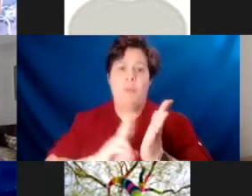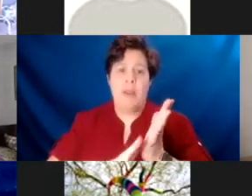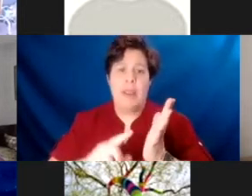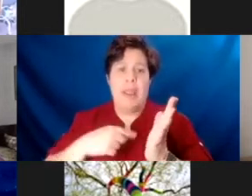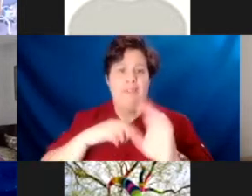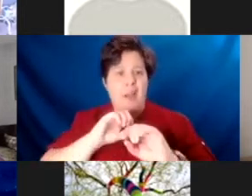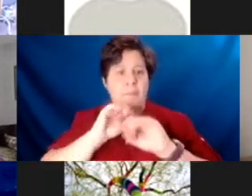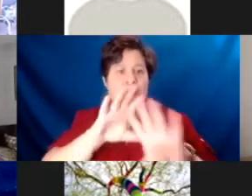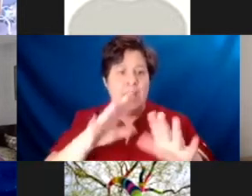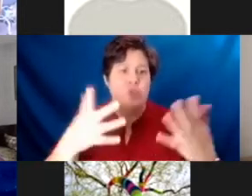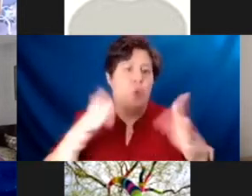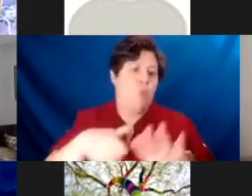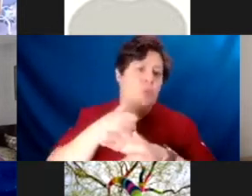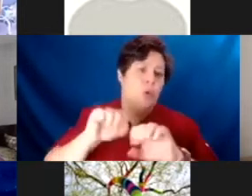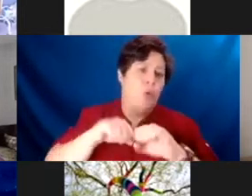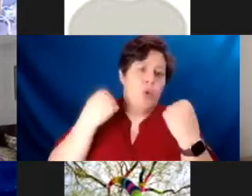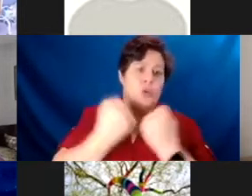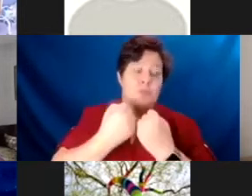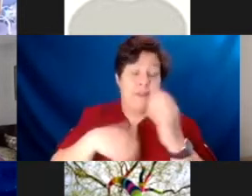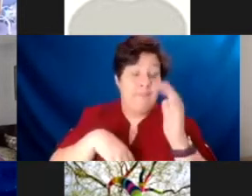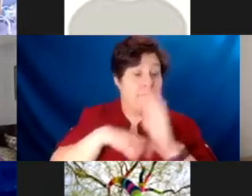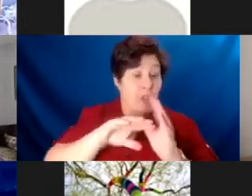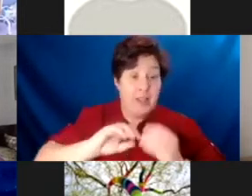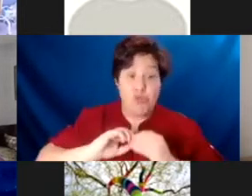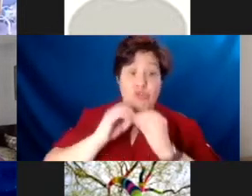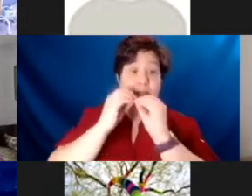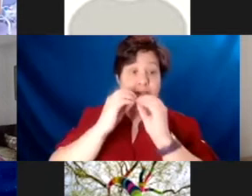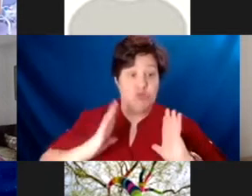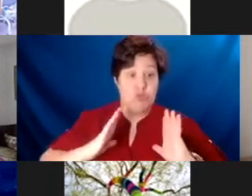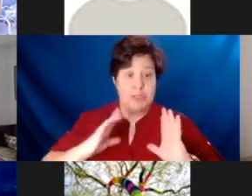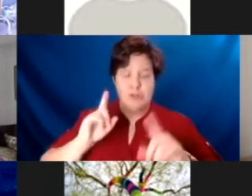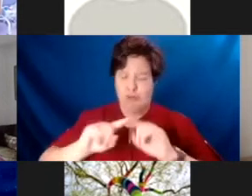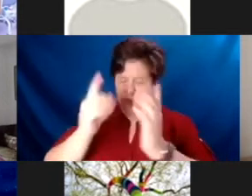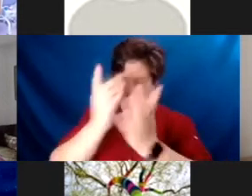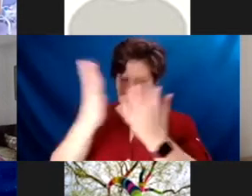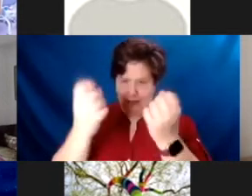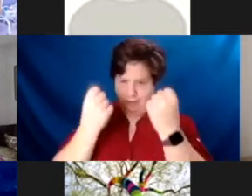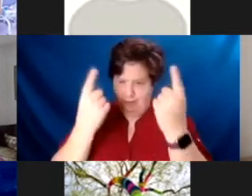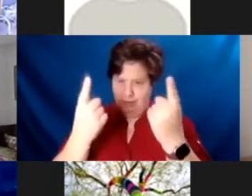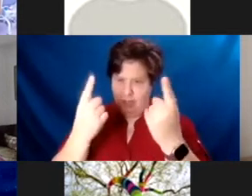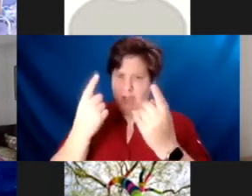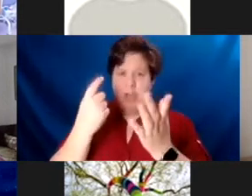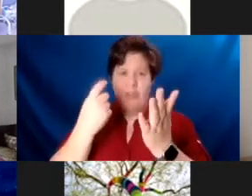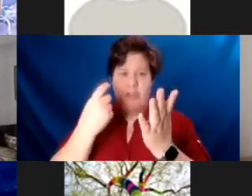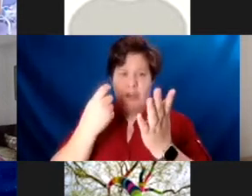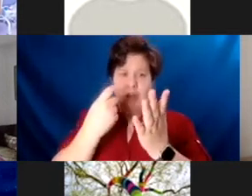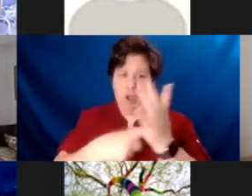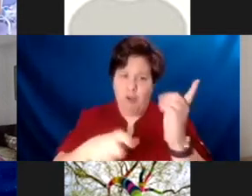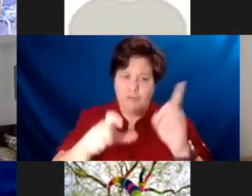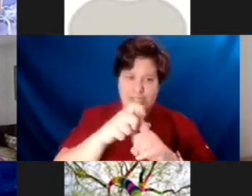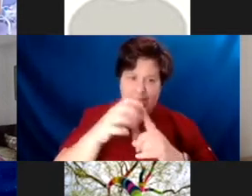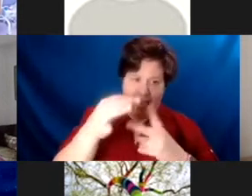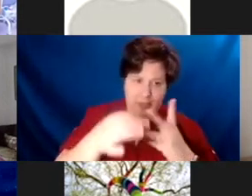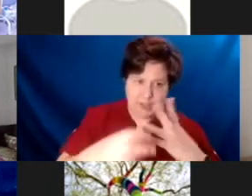pitching or running a workshop, I have it quite fully formed. So I just was trying to get clear in my head kind of the R&D elements of an application that